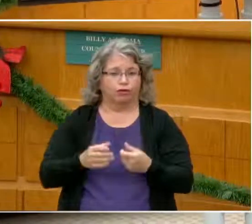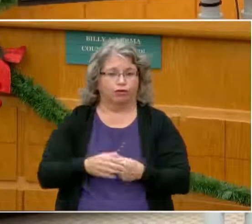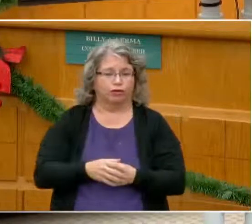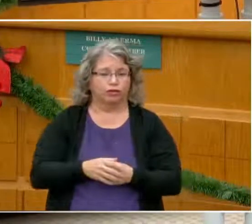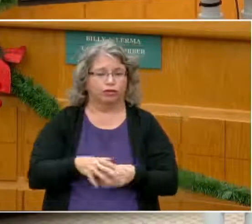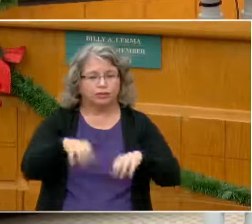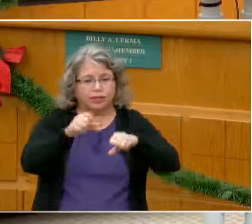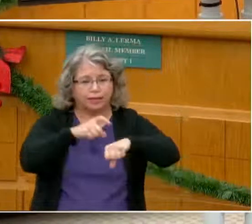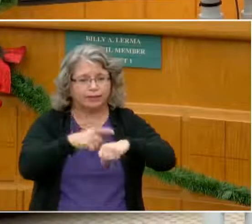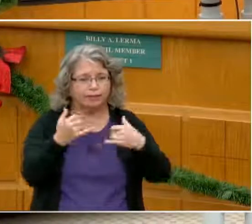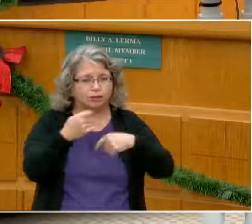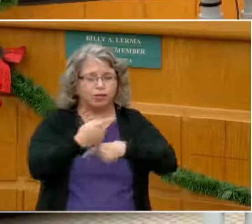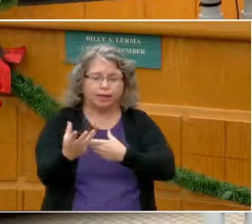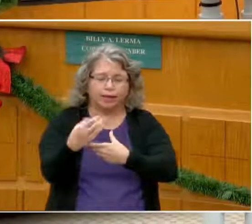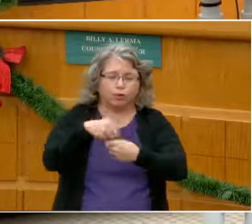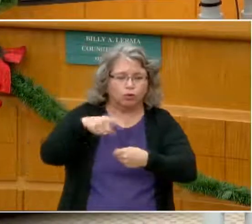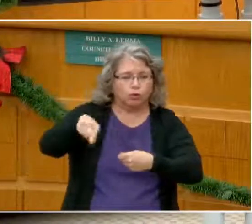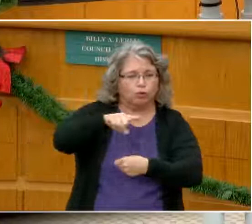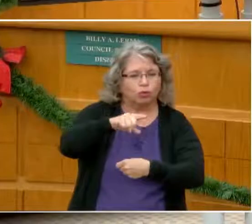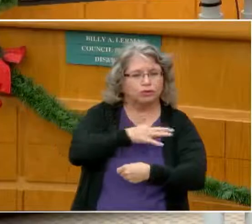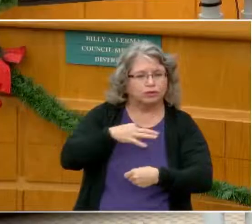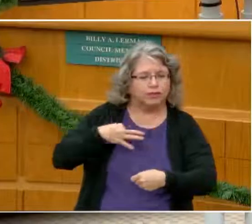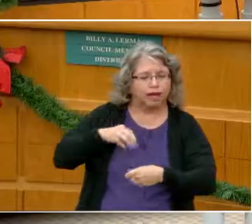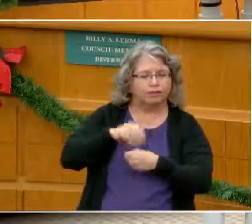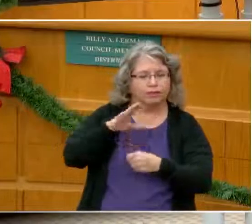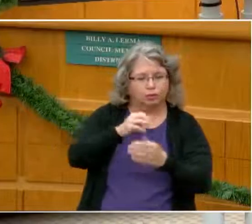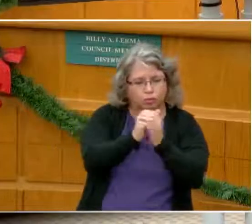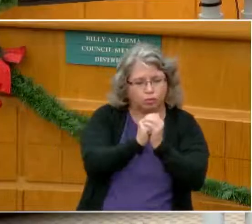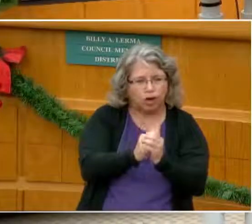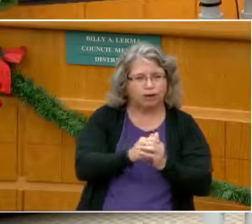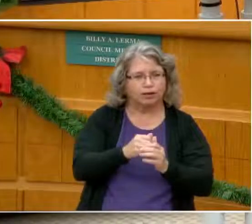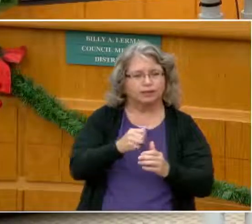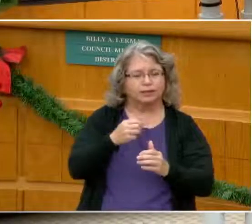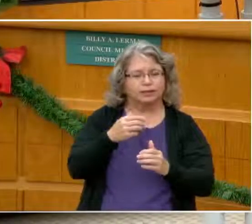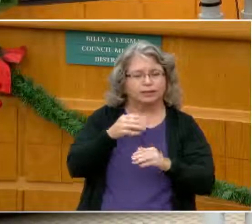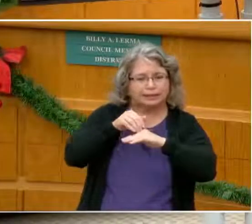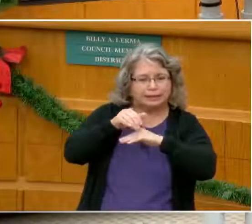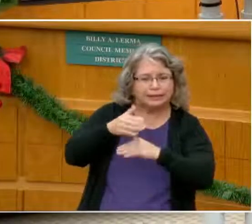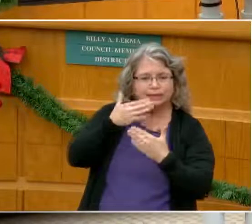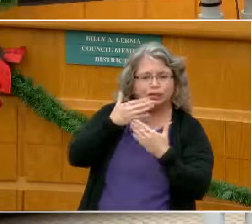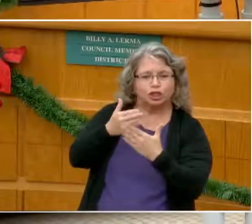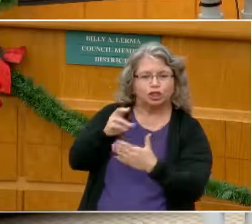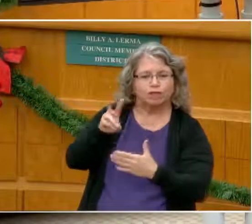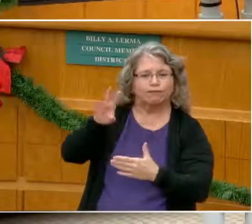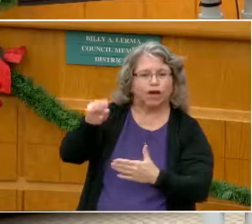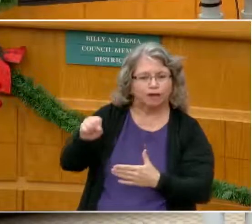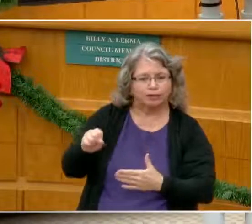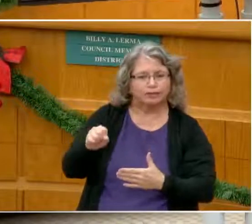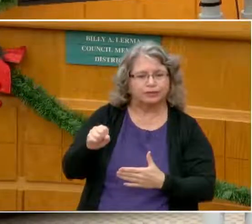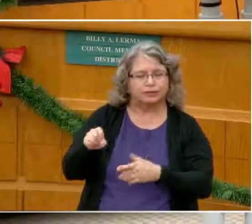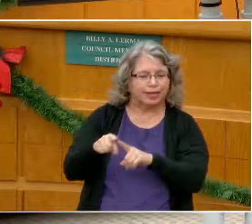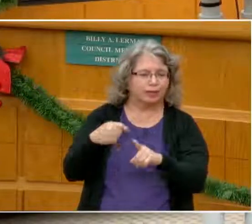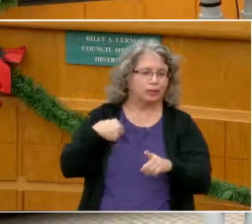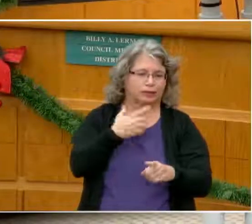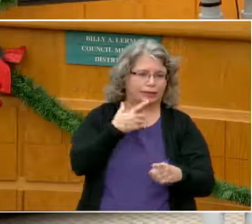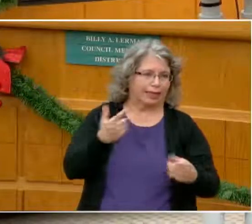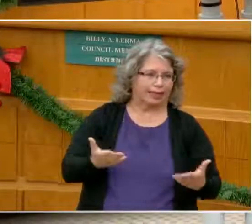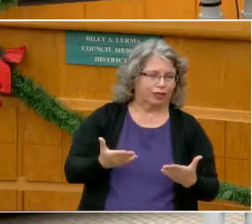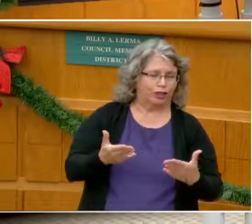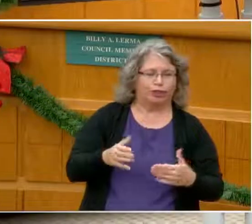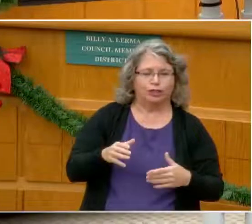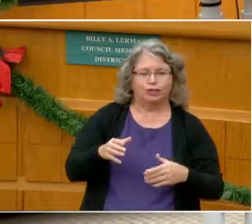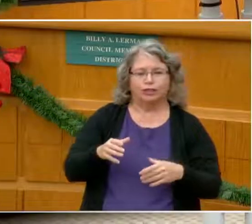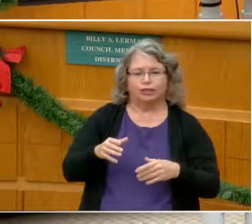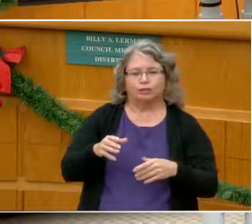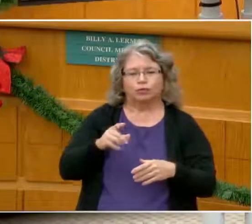your prayers, think of a happy thought, give them good vibes, as we say on the coast, but really realize